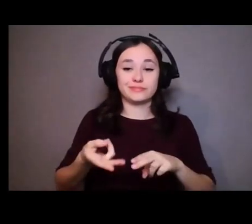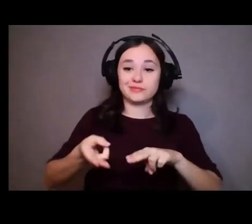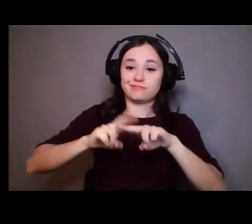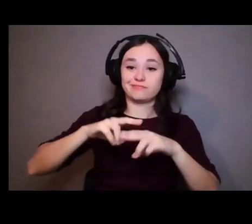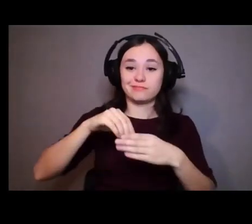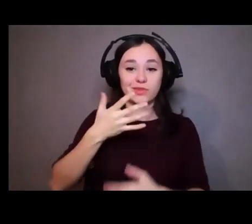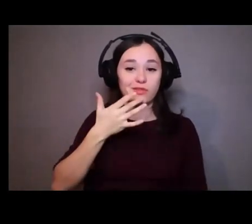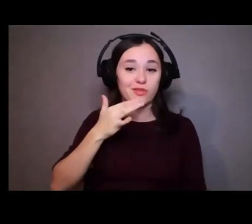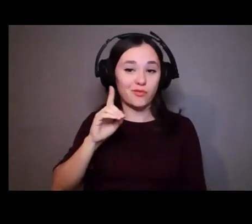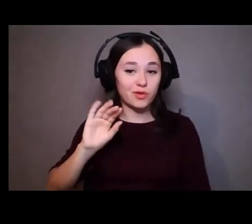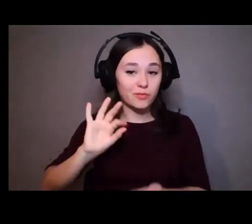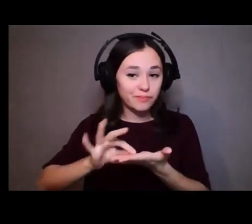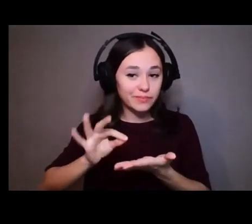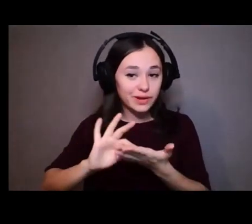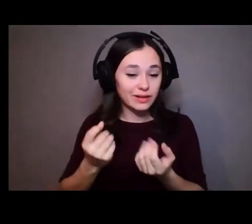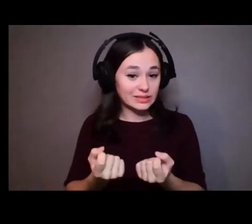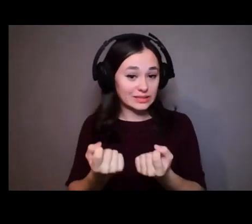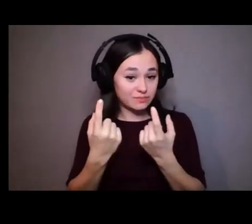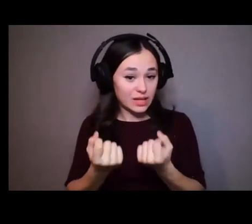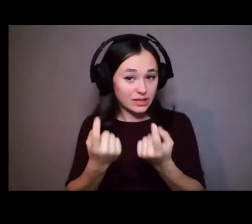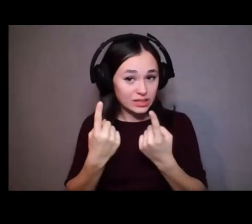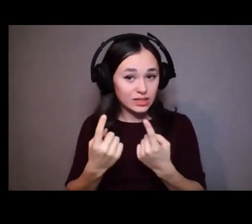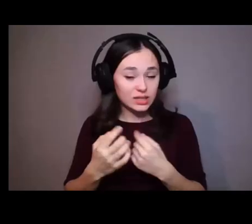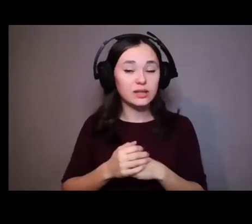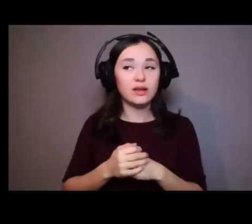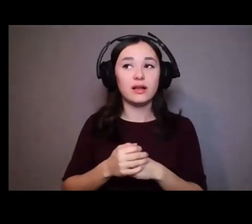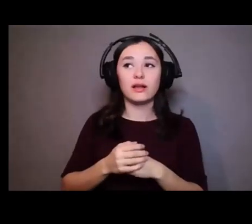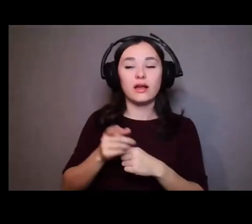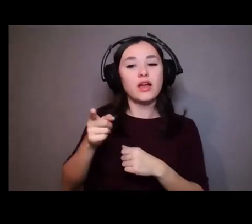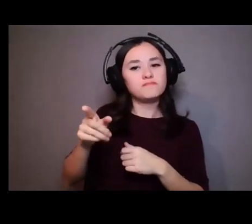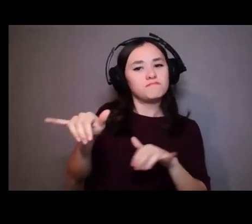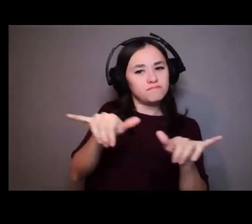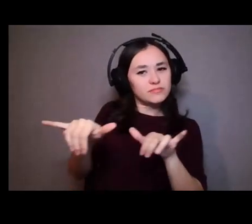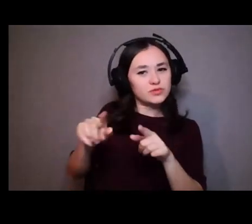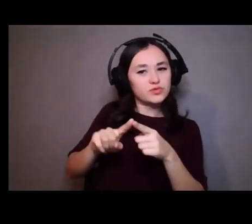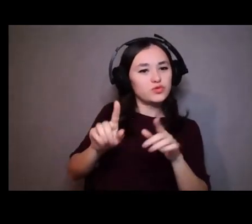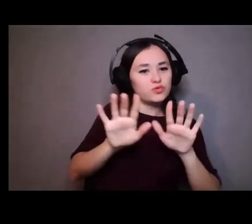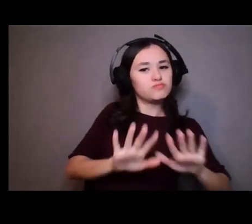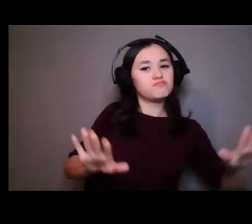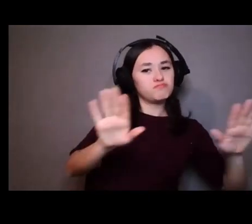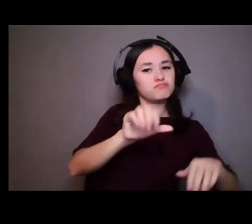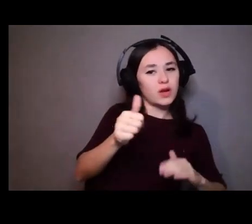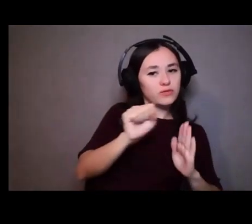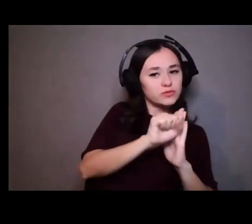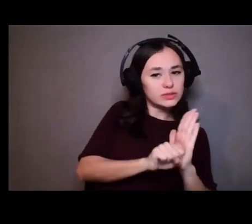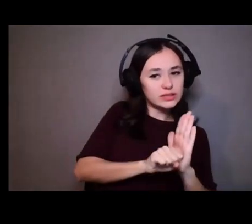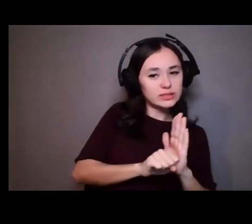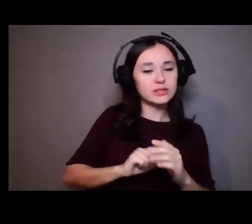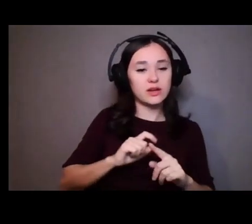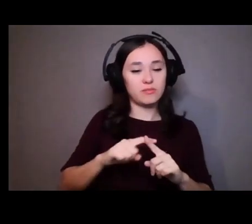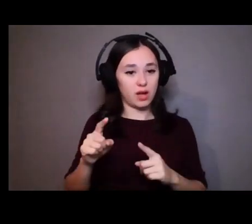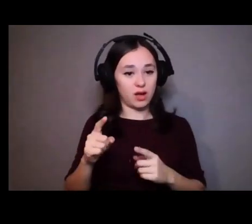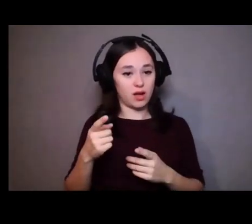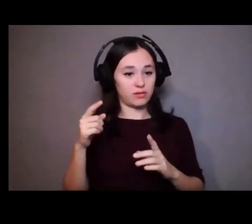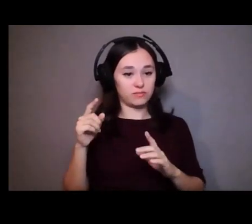Medicaid spending have, while they've mirrored national and comparator state trends, when you bring in the TABOR